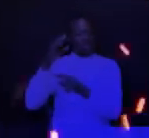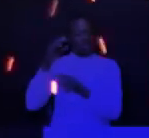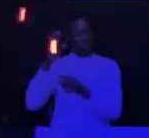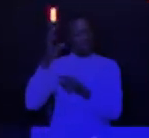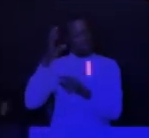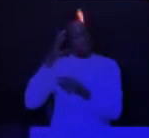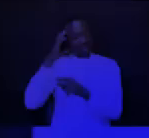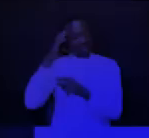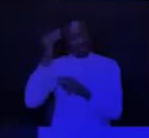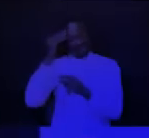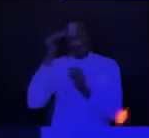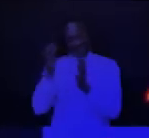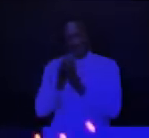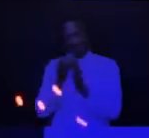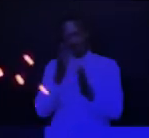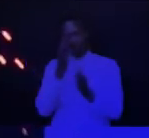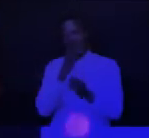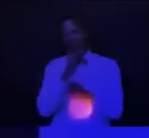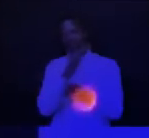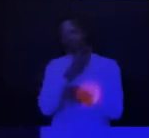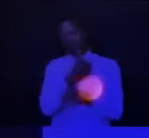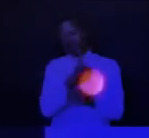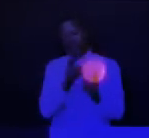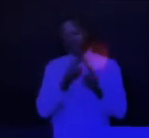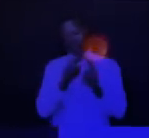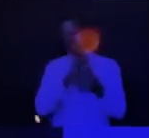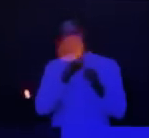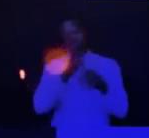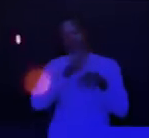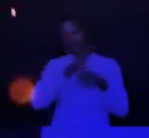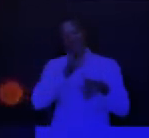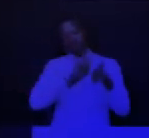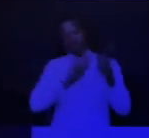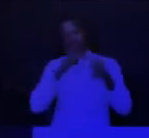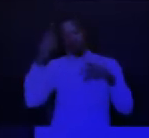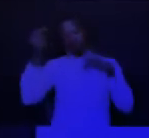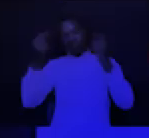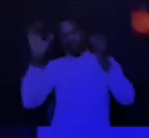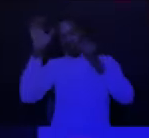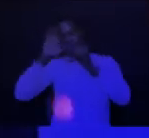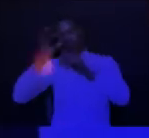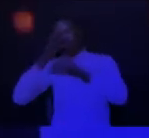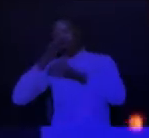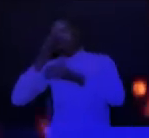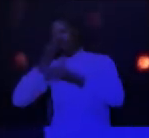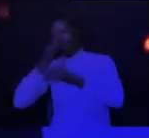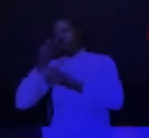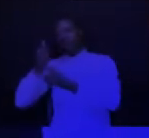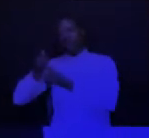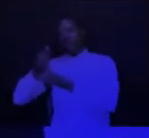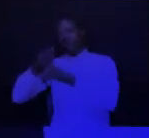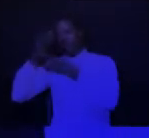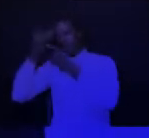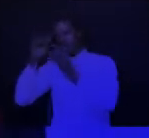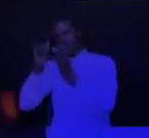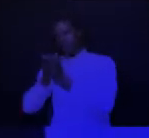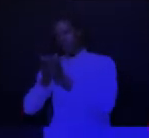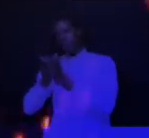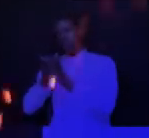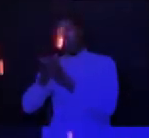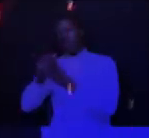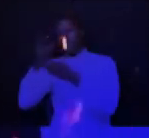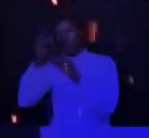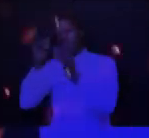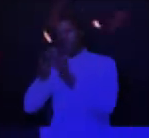the Levites have scattered, the musicians were not there, he organized for the tithes and the grains to